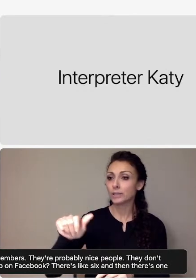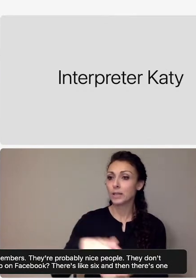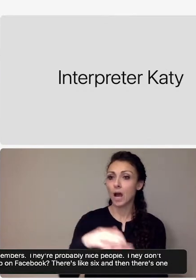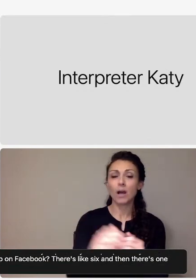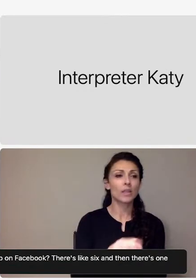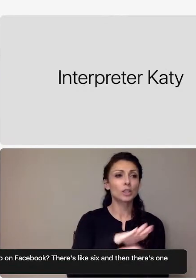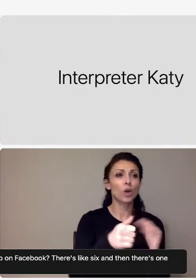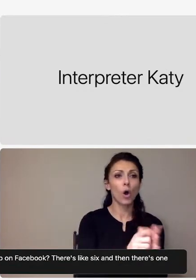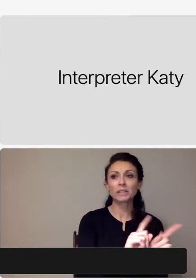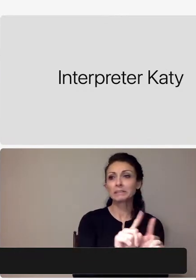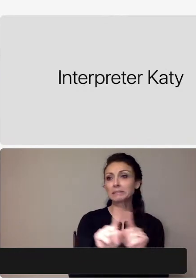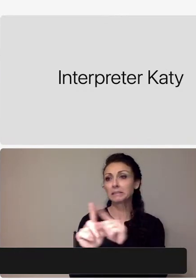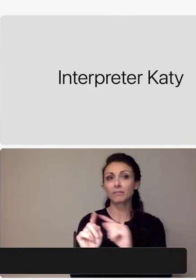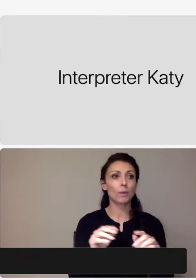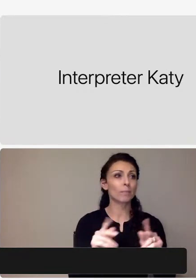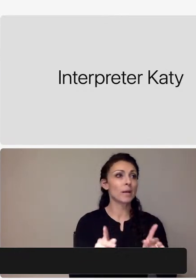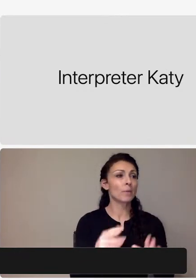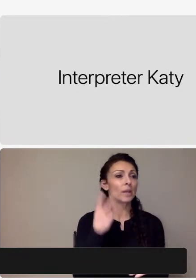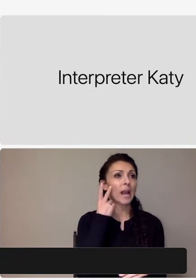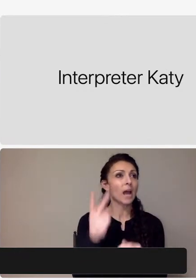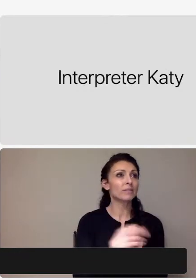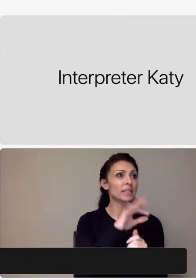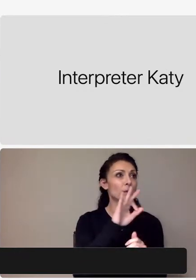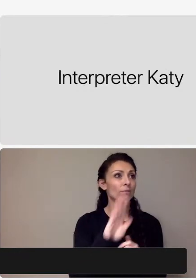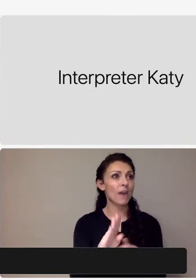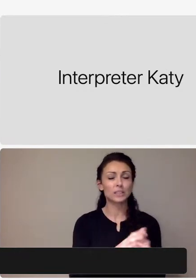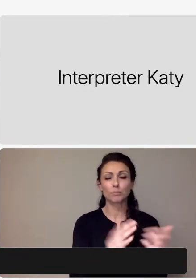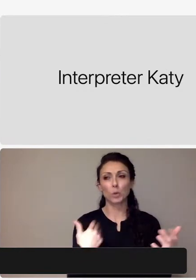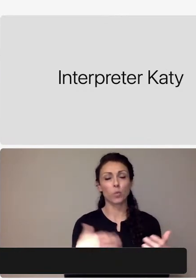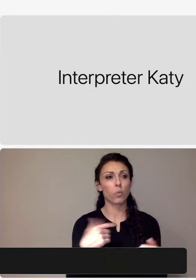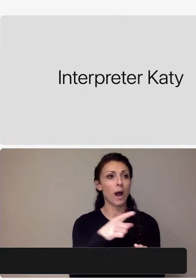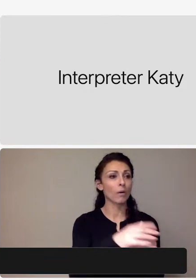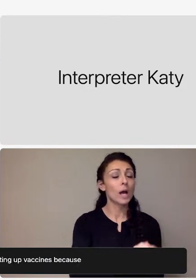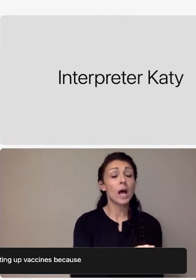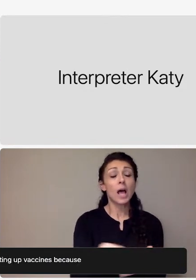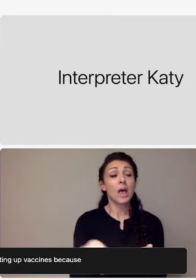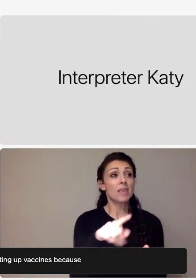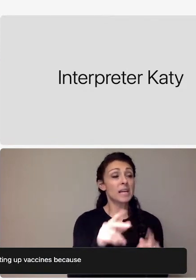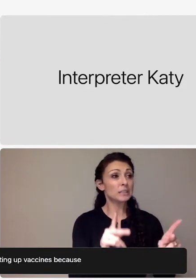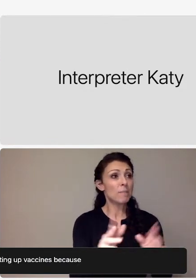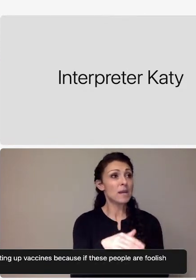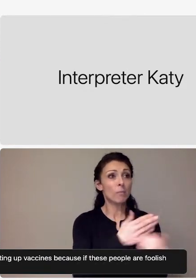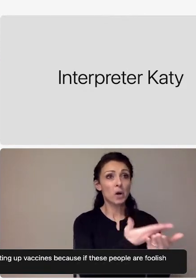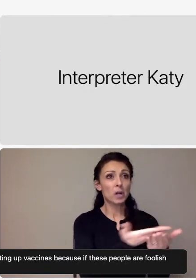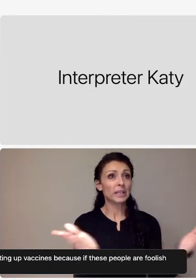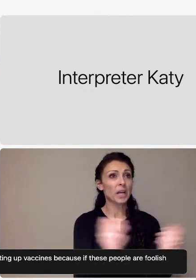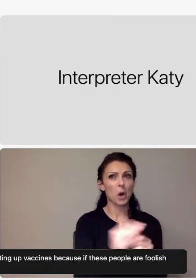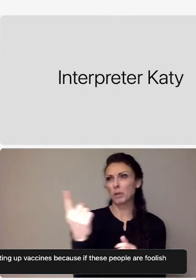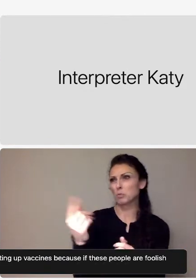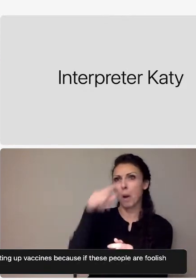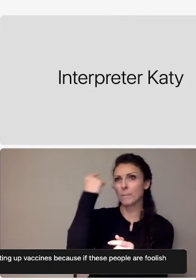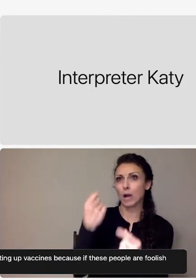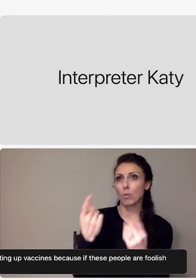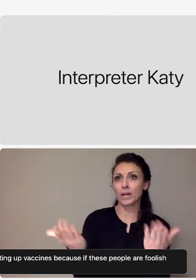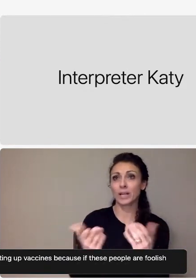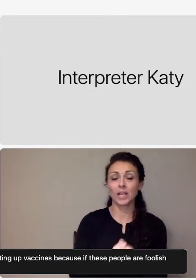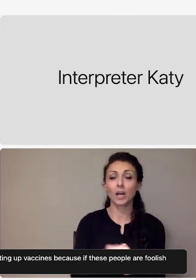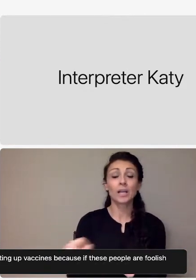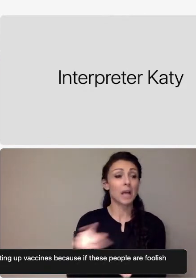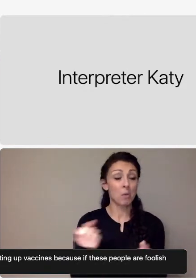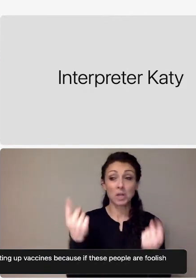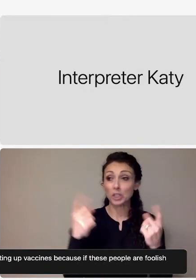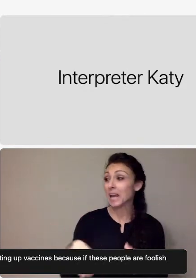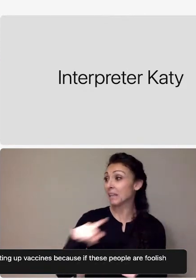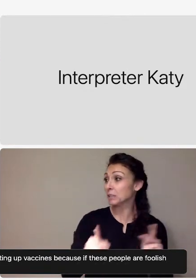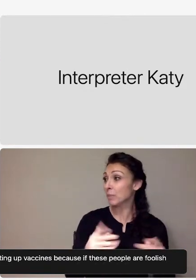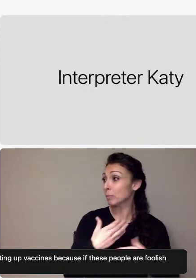to take your message but thank you so much for standing up about the vaccines because these people are foolish and if you take that vaccine that's on you but the rest of us who don't want to take it and we